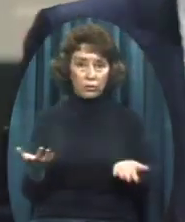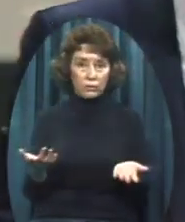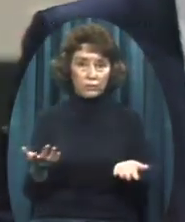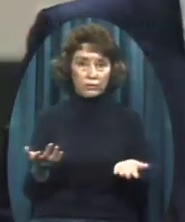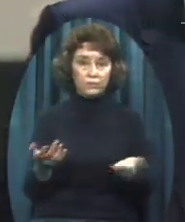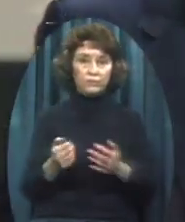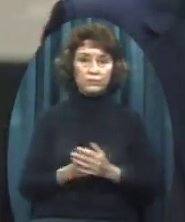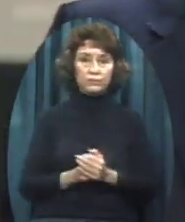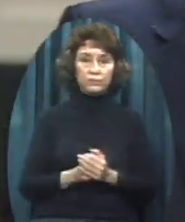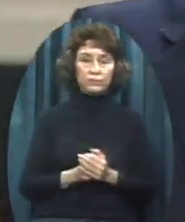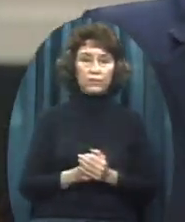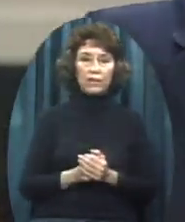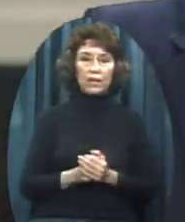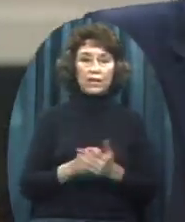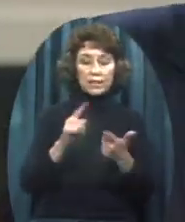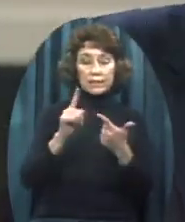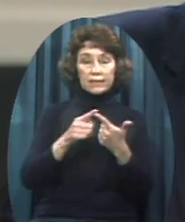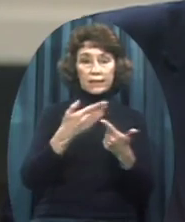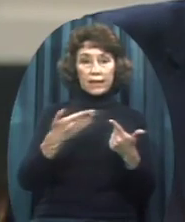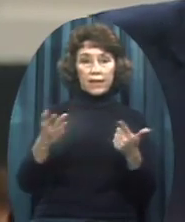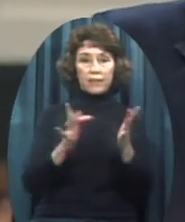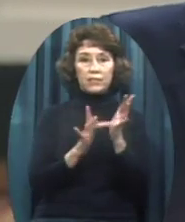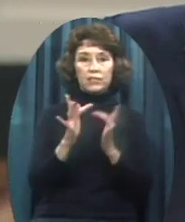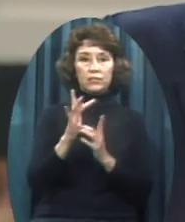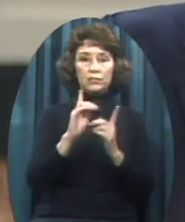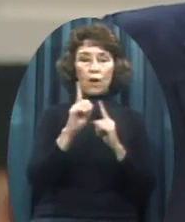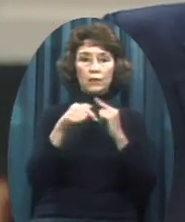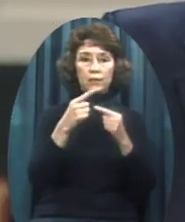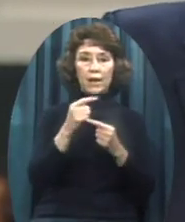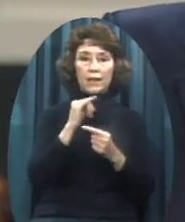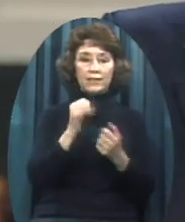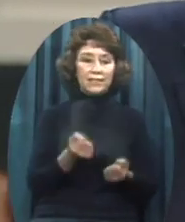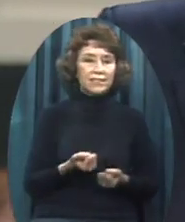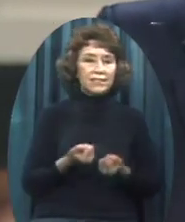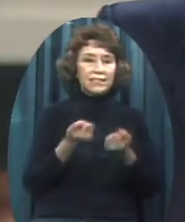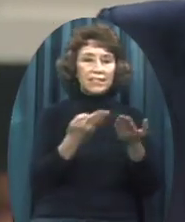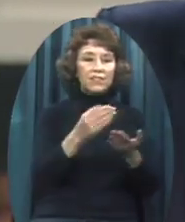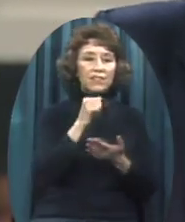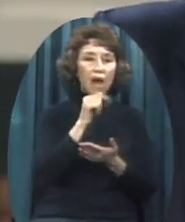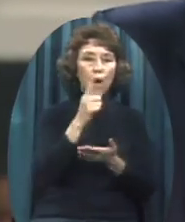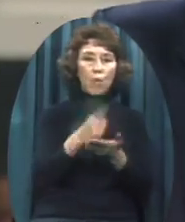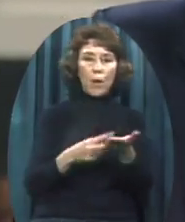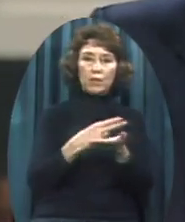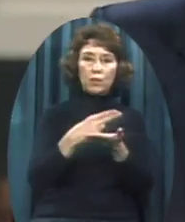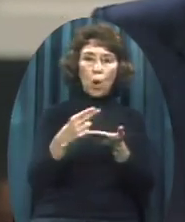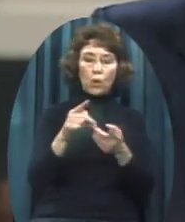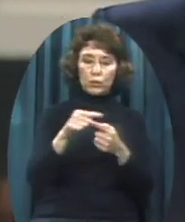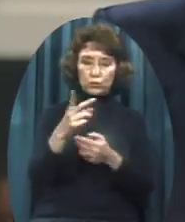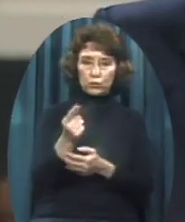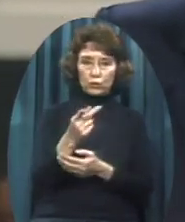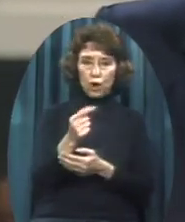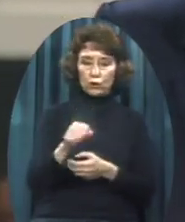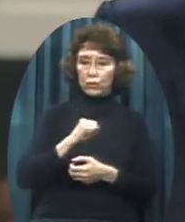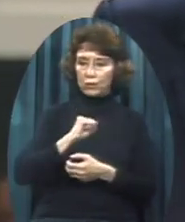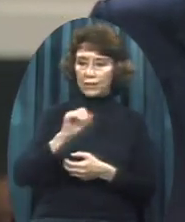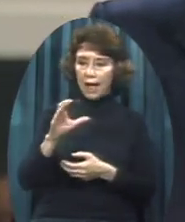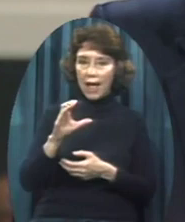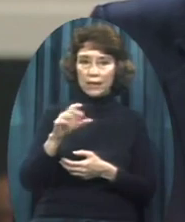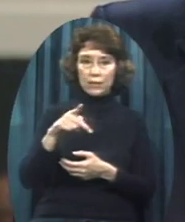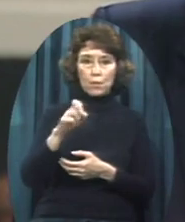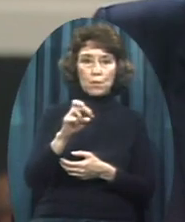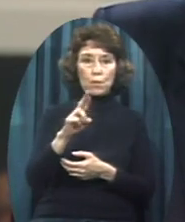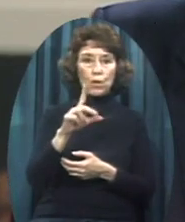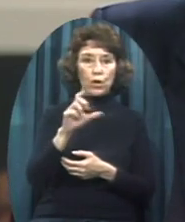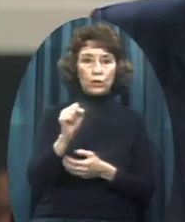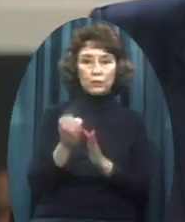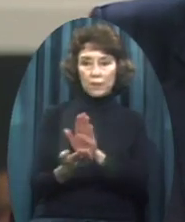with in verse 6, give not that which is holy unto the dogs, neither cast ye your pearls before swine, lest